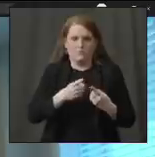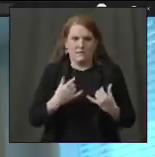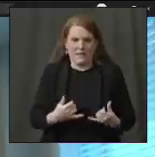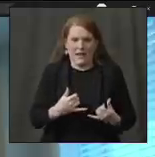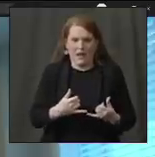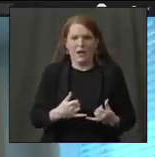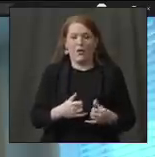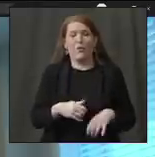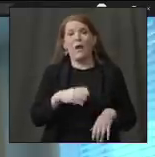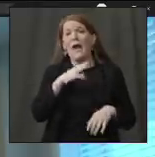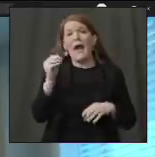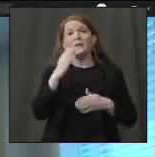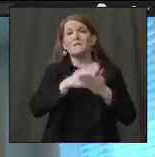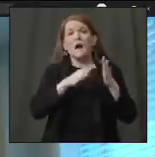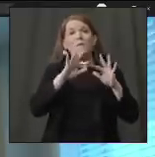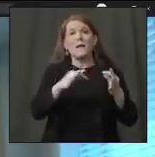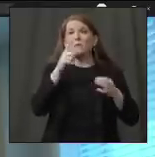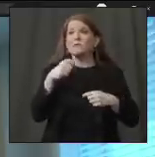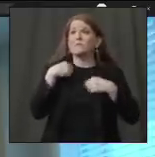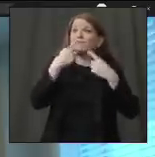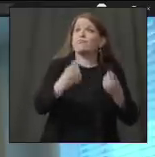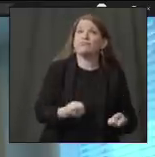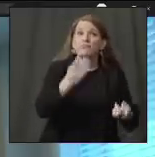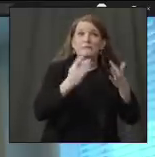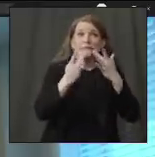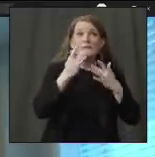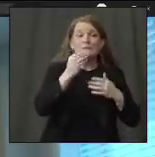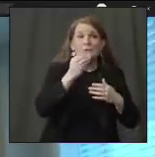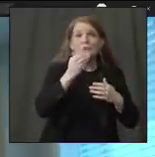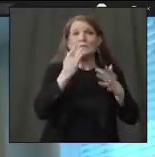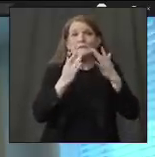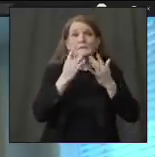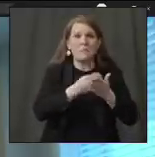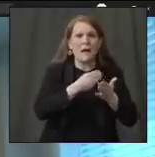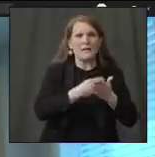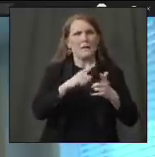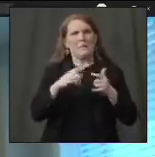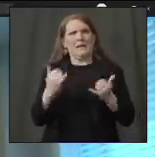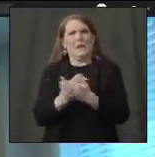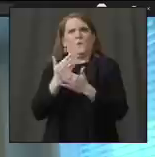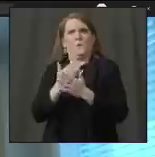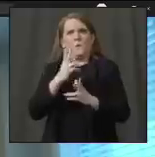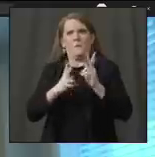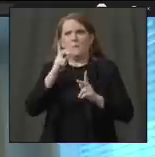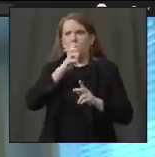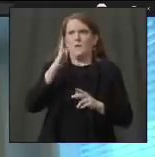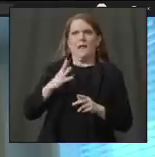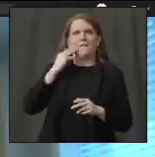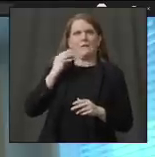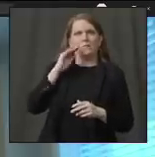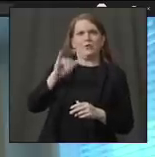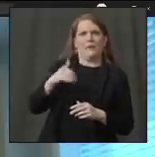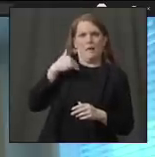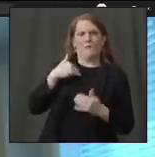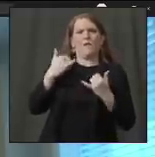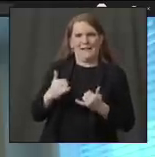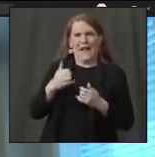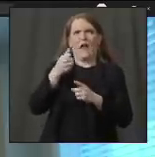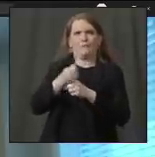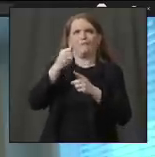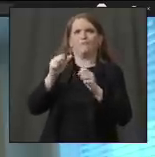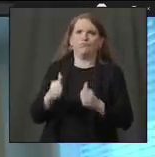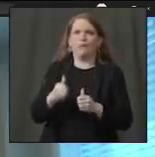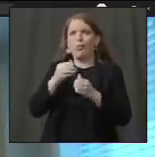first time for many families. And so we wanted to share with you some of the things that the Department of Social Services has been